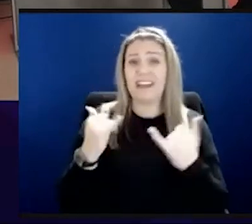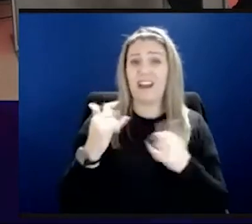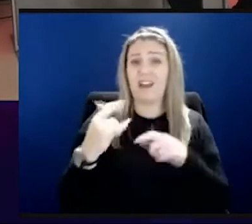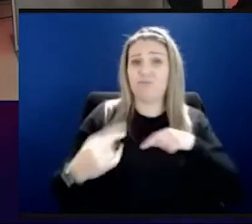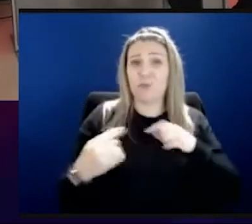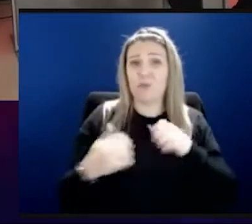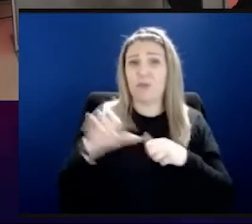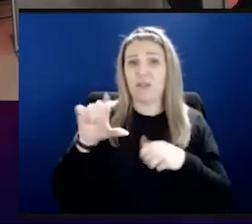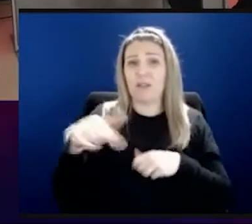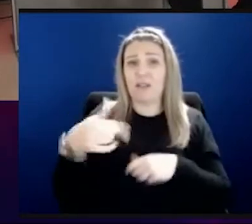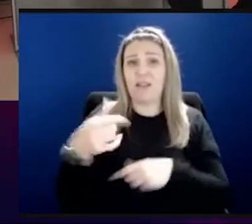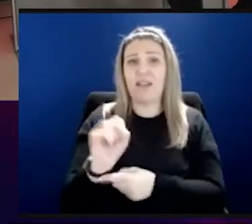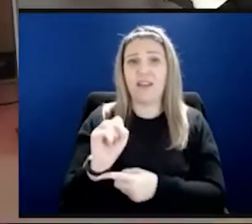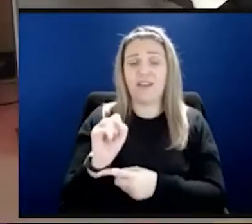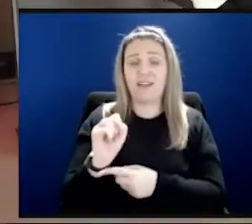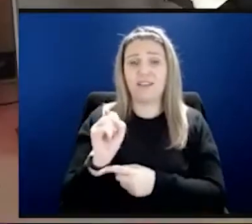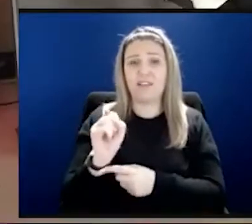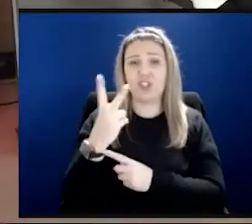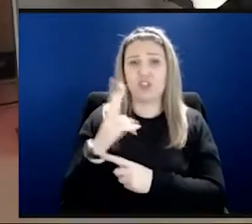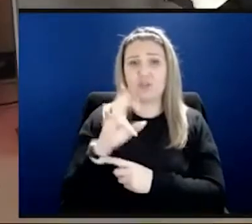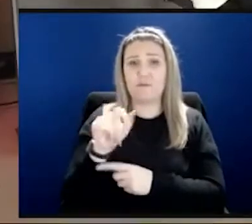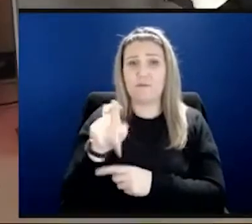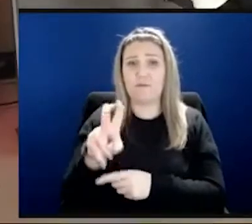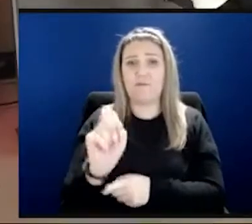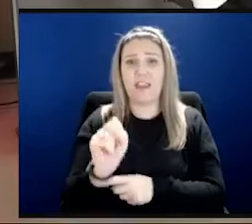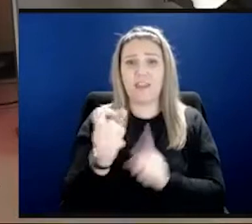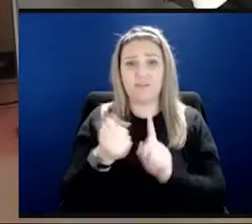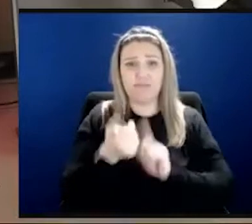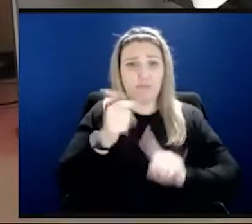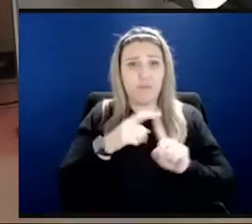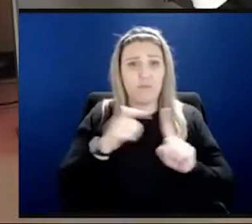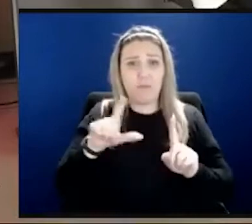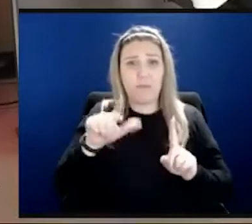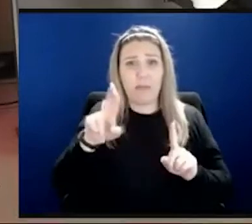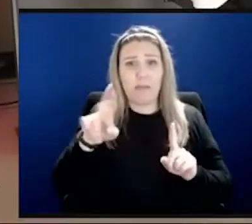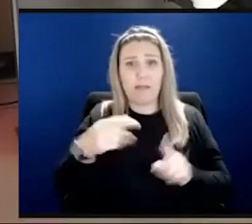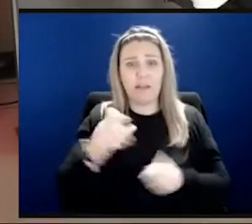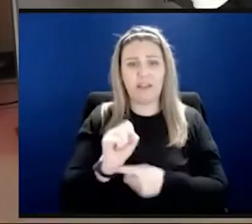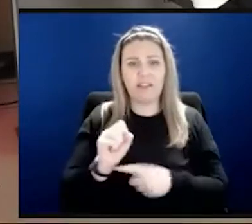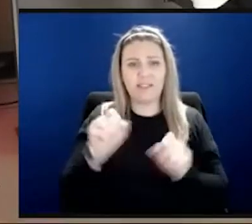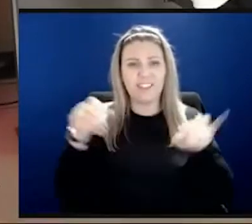2 veins taken from my legs. Can you explain why?